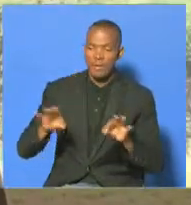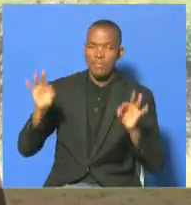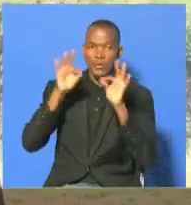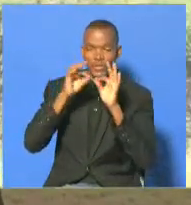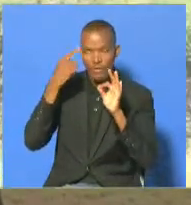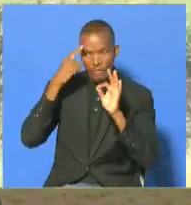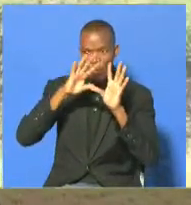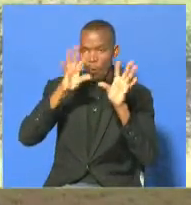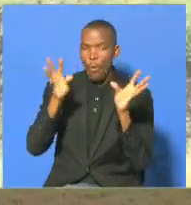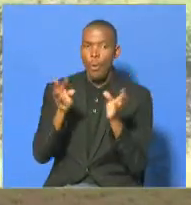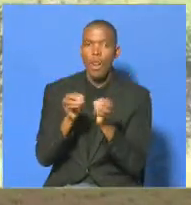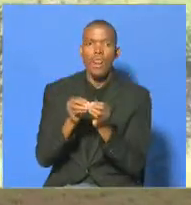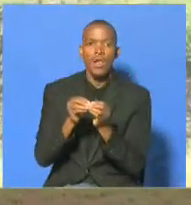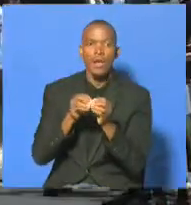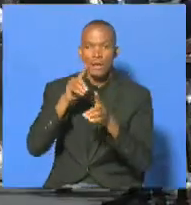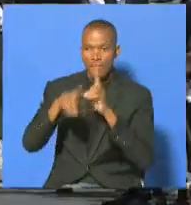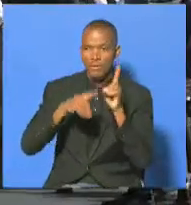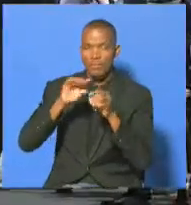people.